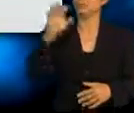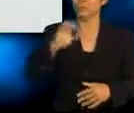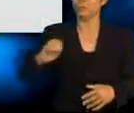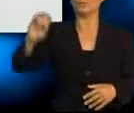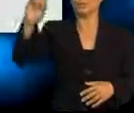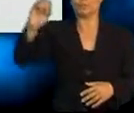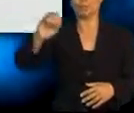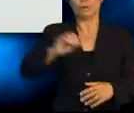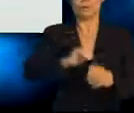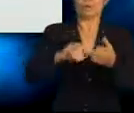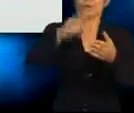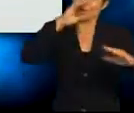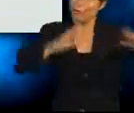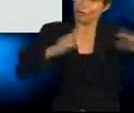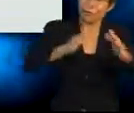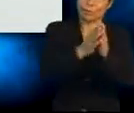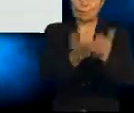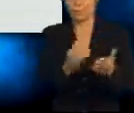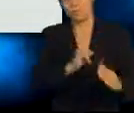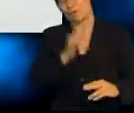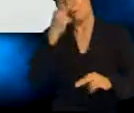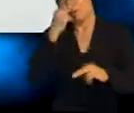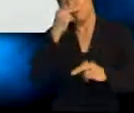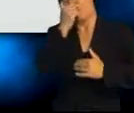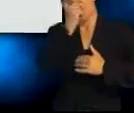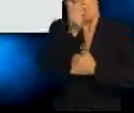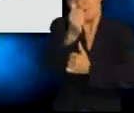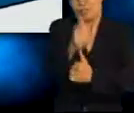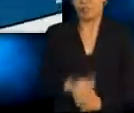Ooh, a comic book, my favorite.